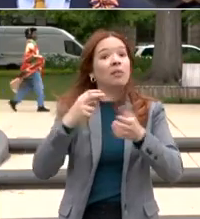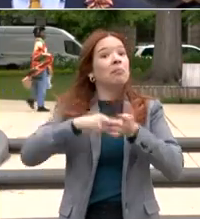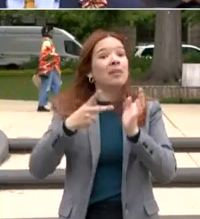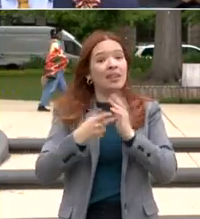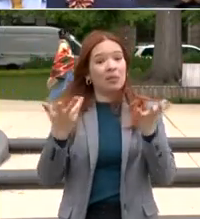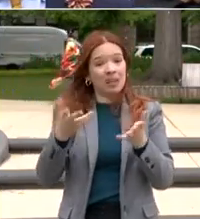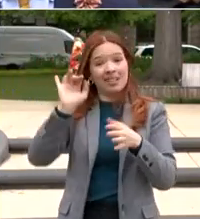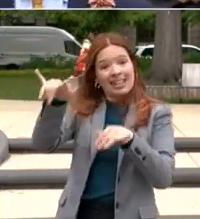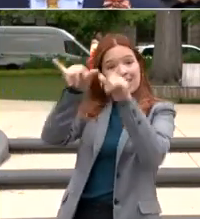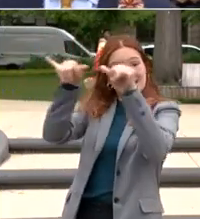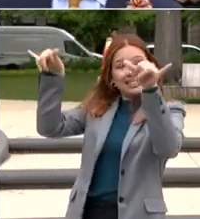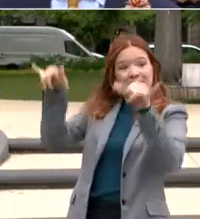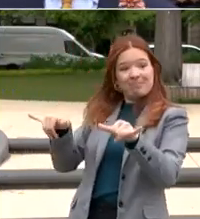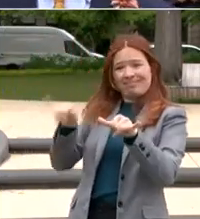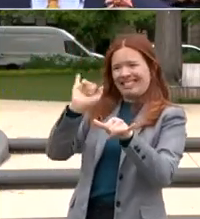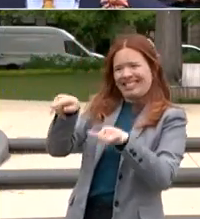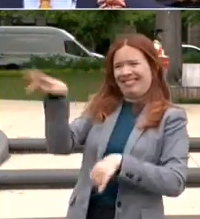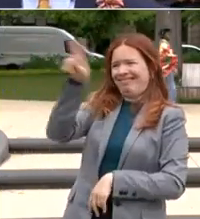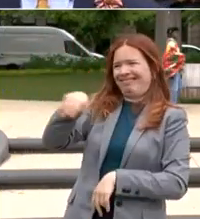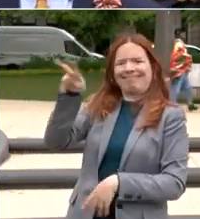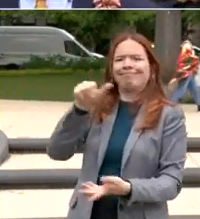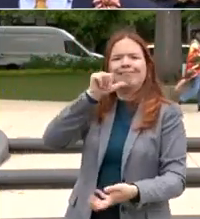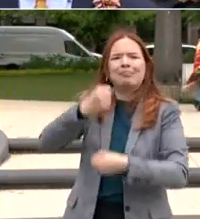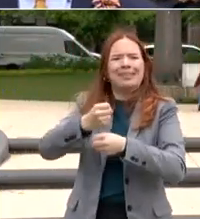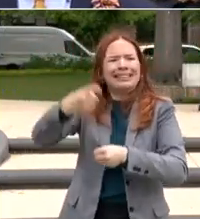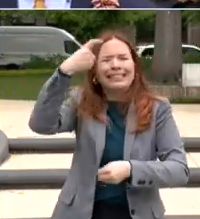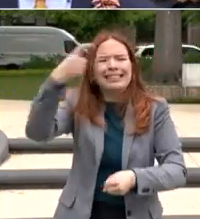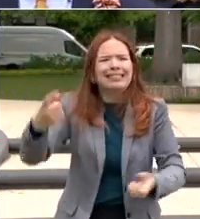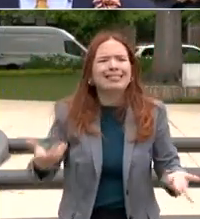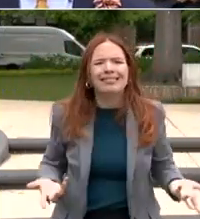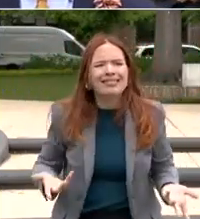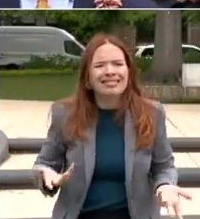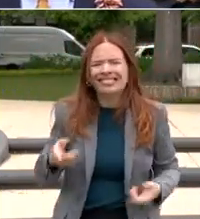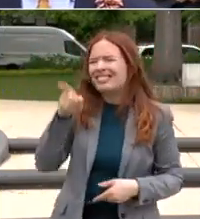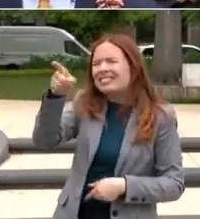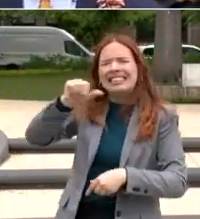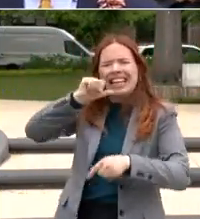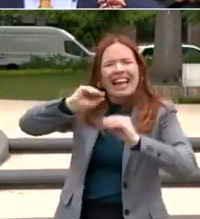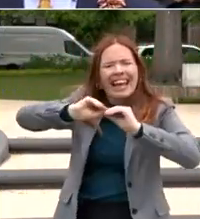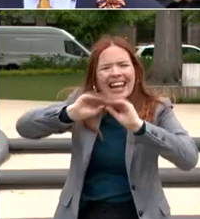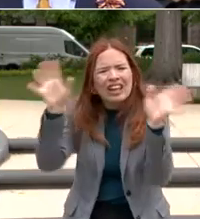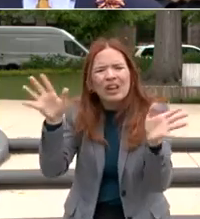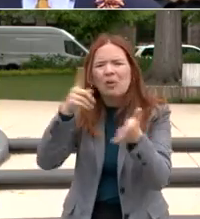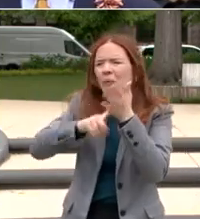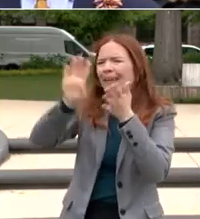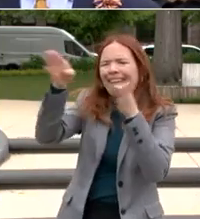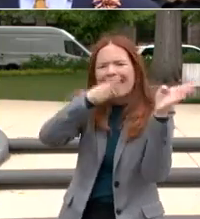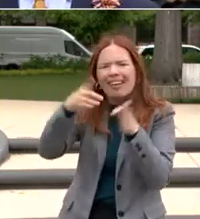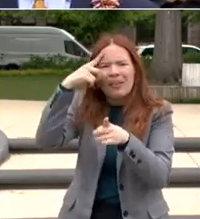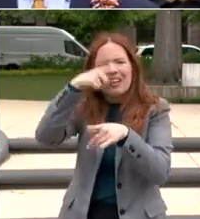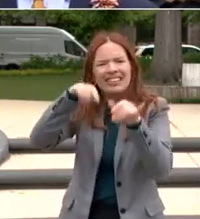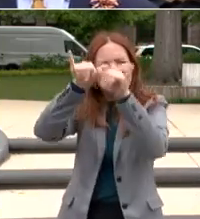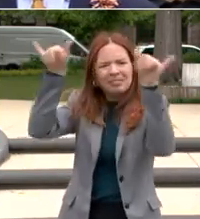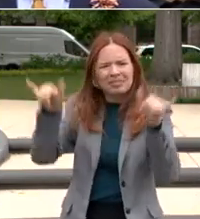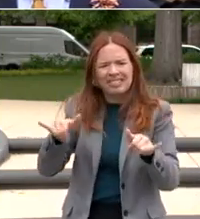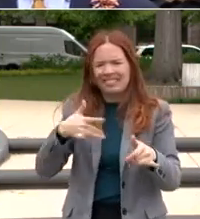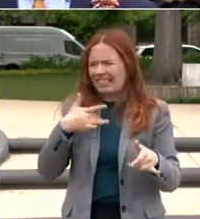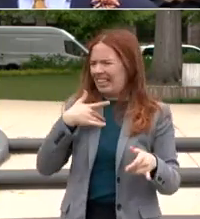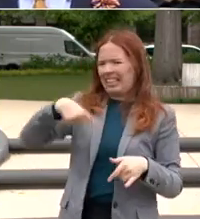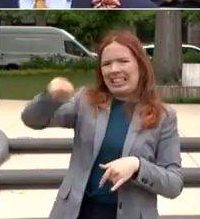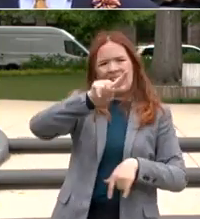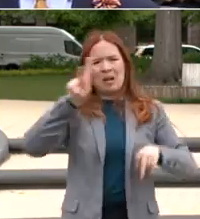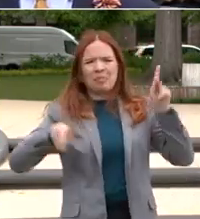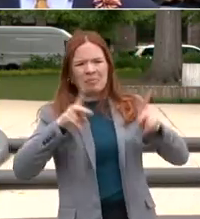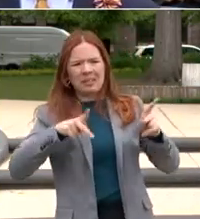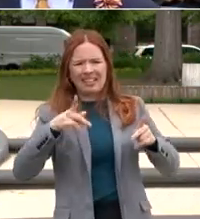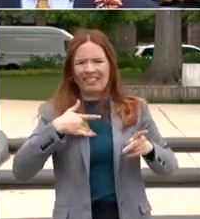didn't make sense at all. It wasn't transparent, it was confusing, and it led to people getting out of their